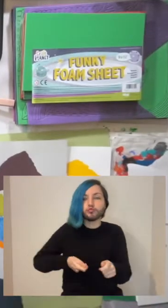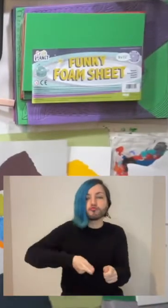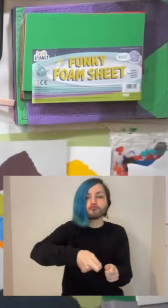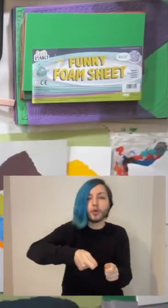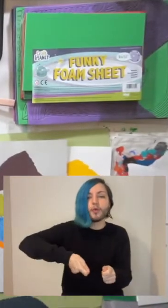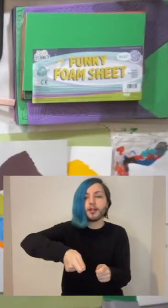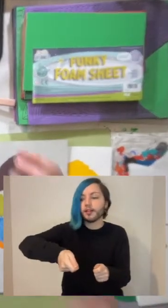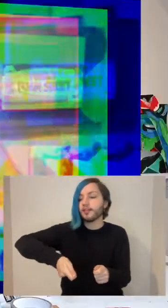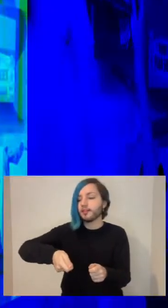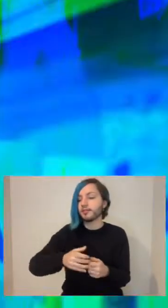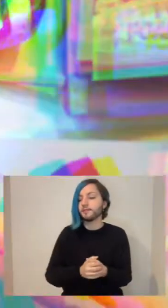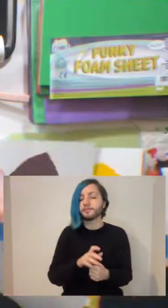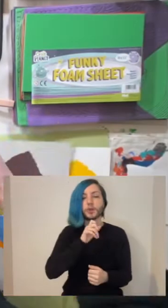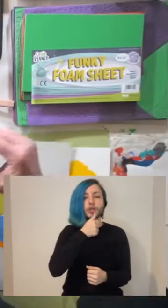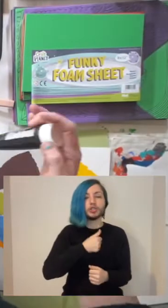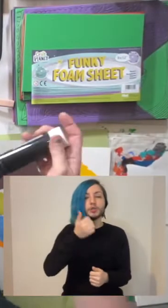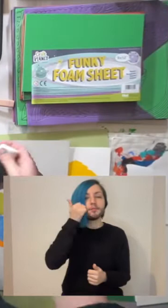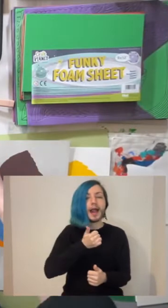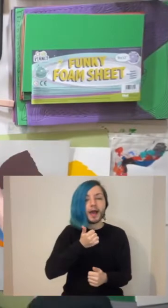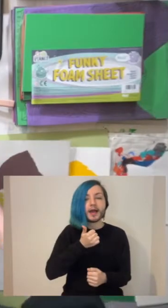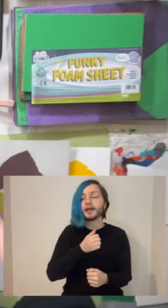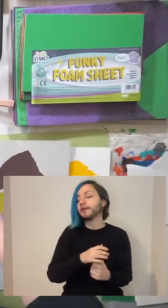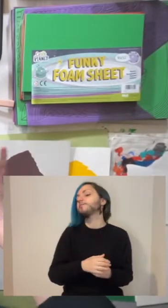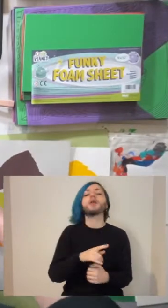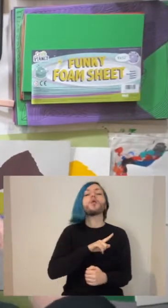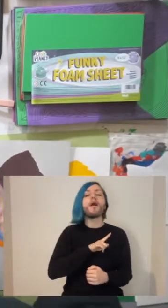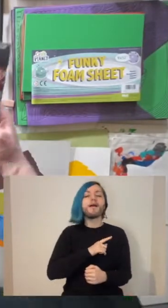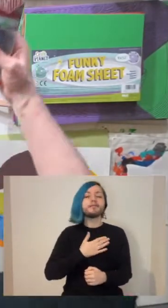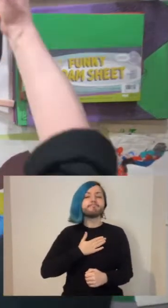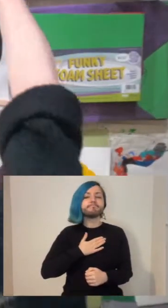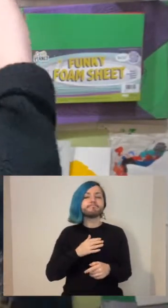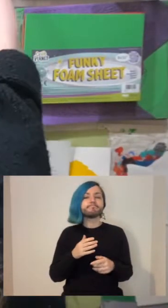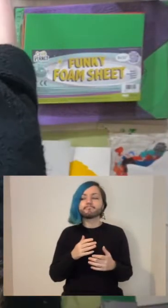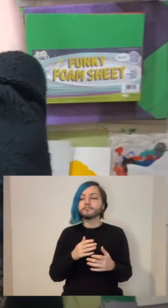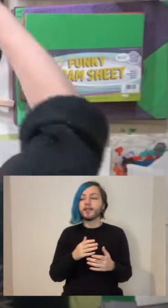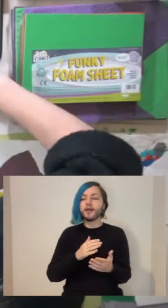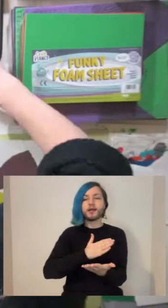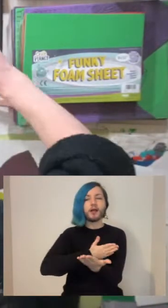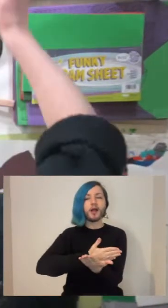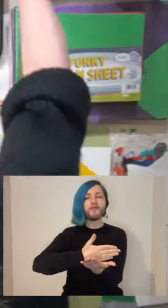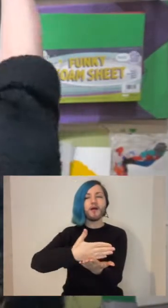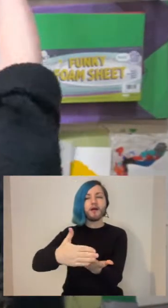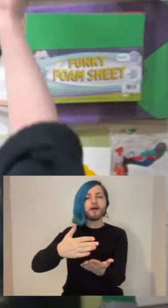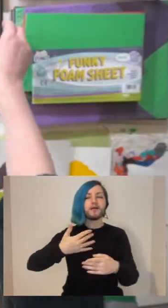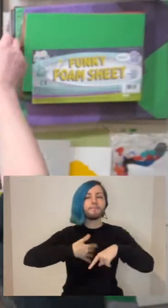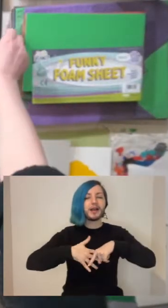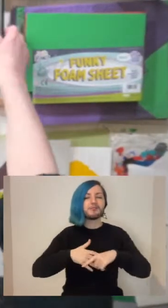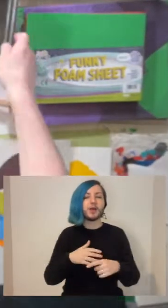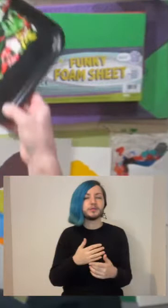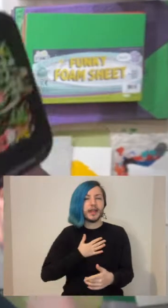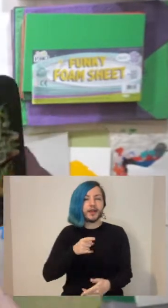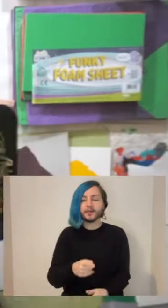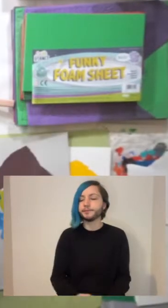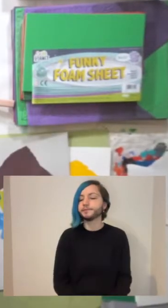our block print. I'm going to use black because I like how it covers the